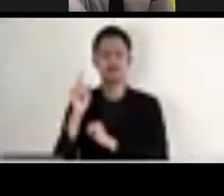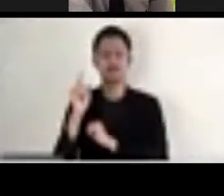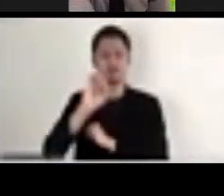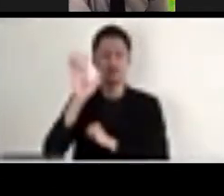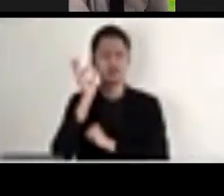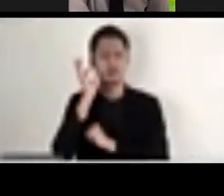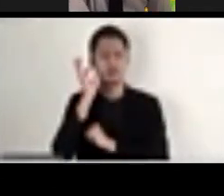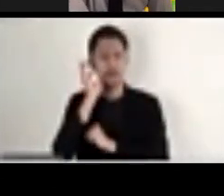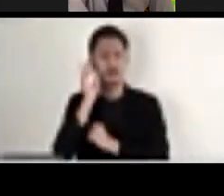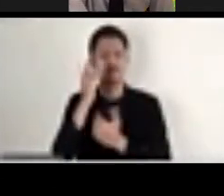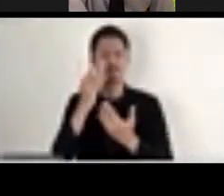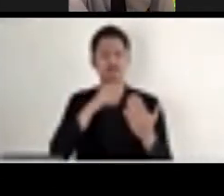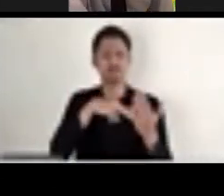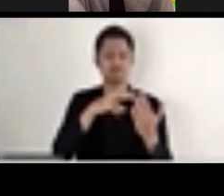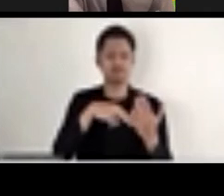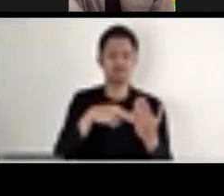cintawaze1.com